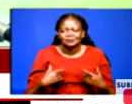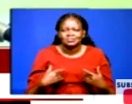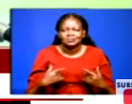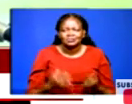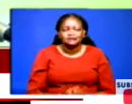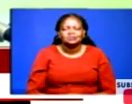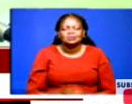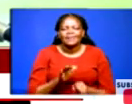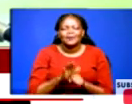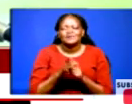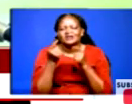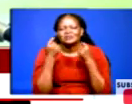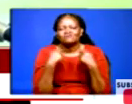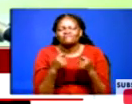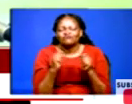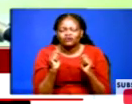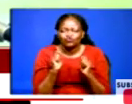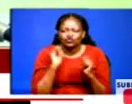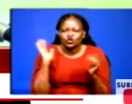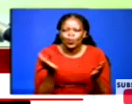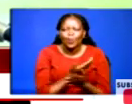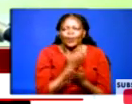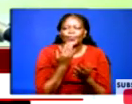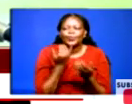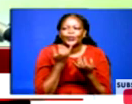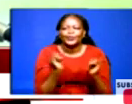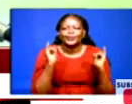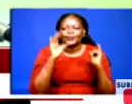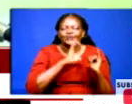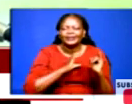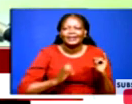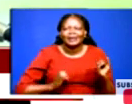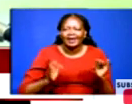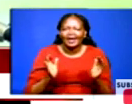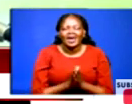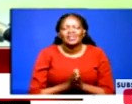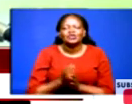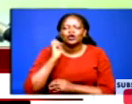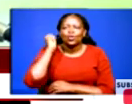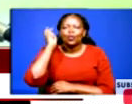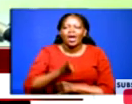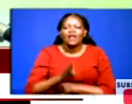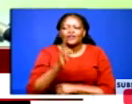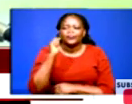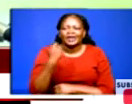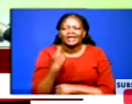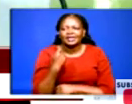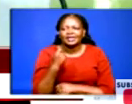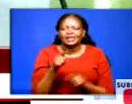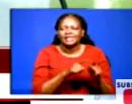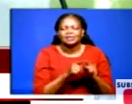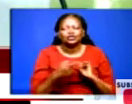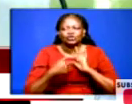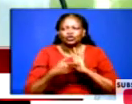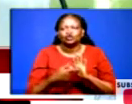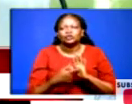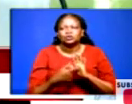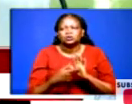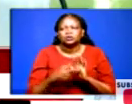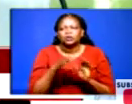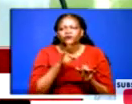to usurp the independence of the commission and the sovereign will of the people of Kenya as expressed in the polls.